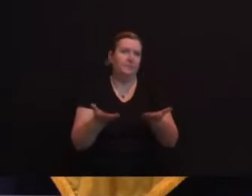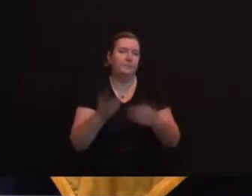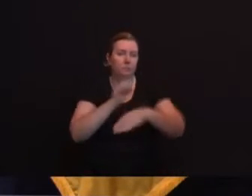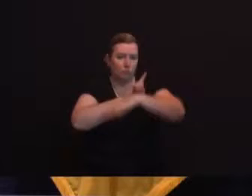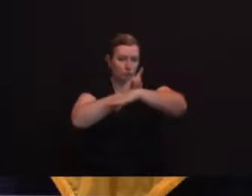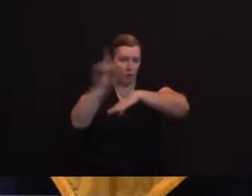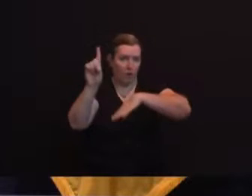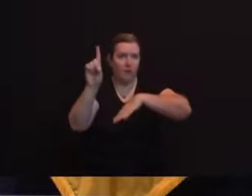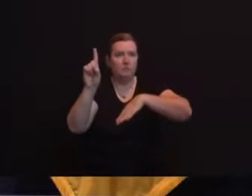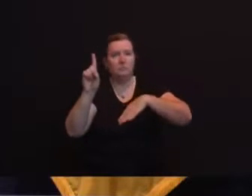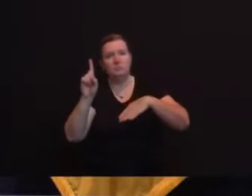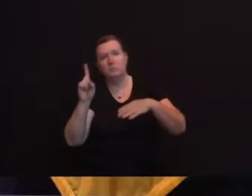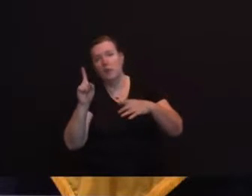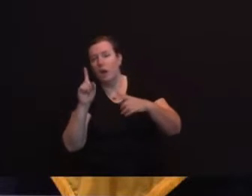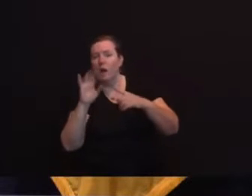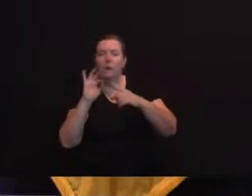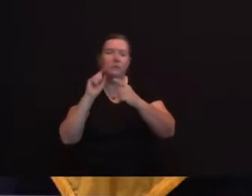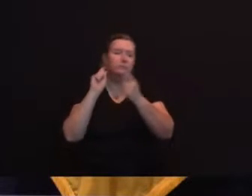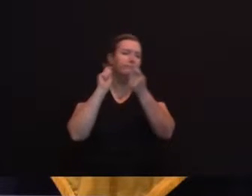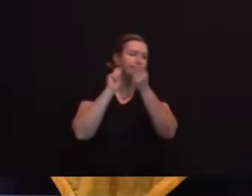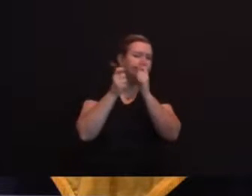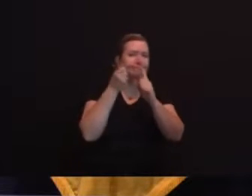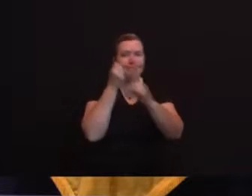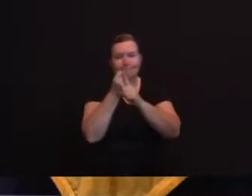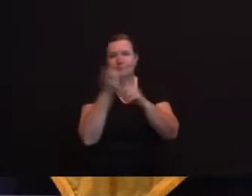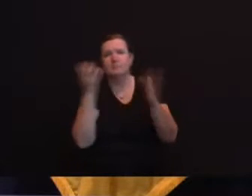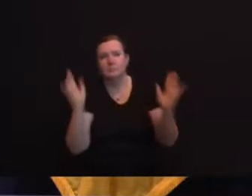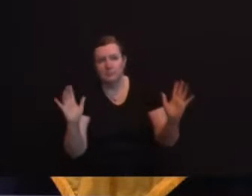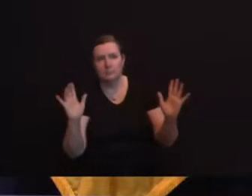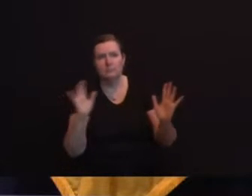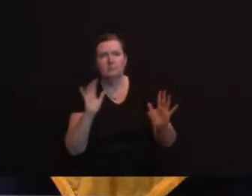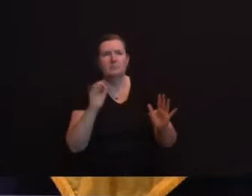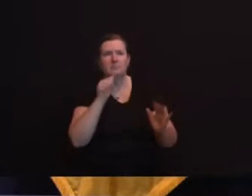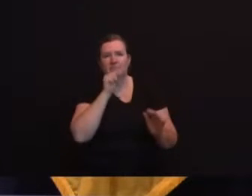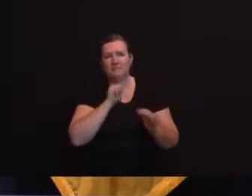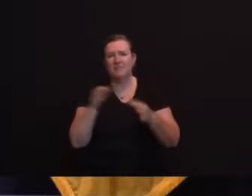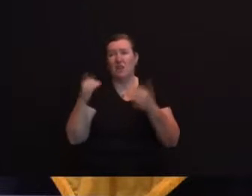appreciate everyone's patience doing this a little bit earlier today. We have a White House